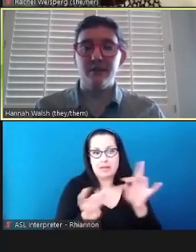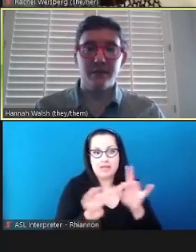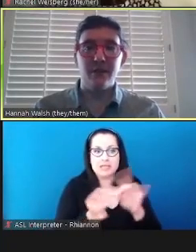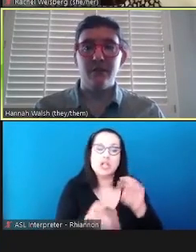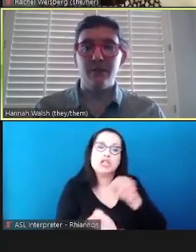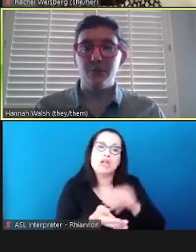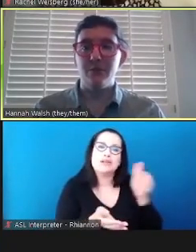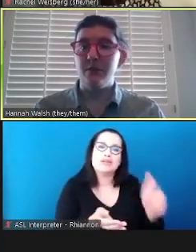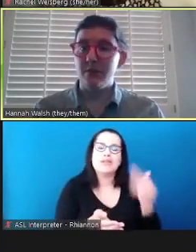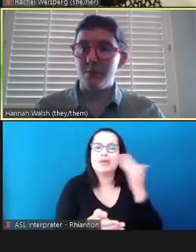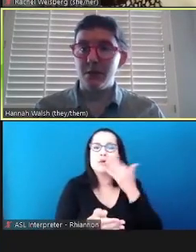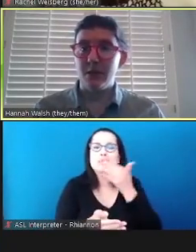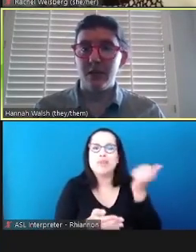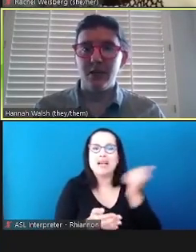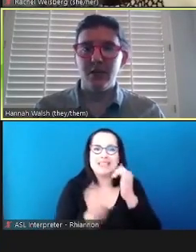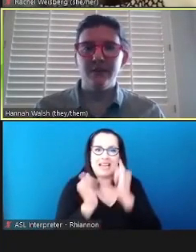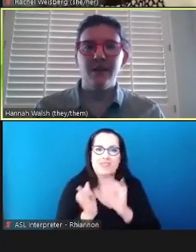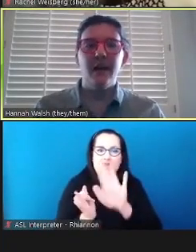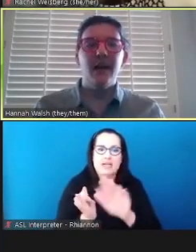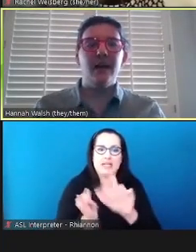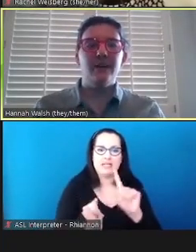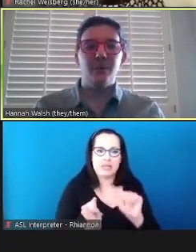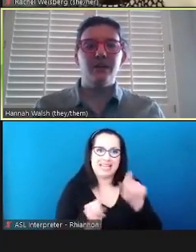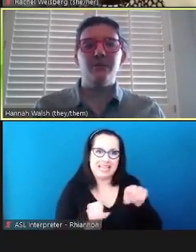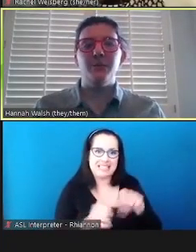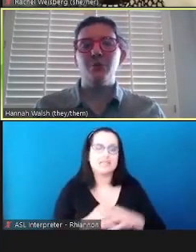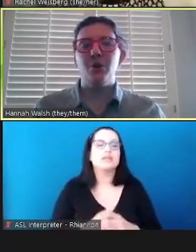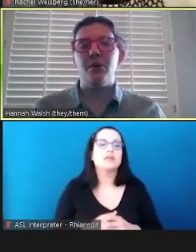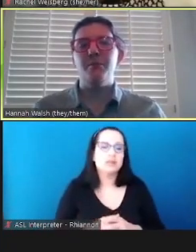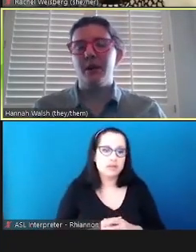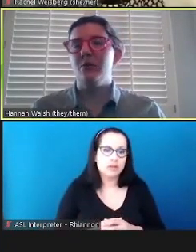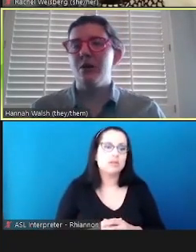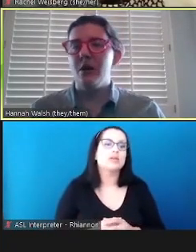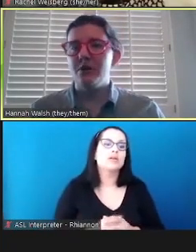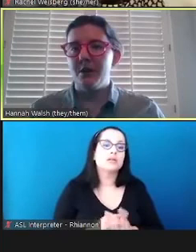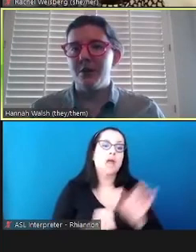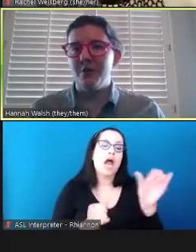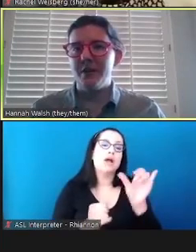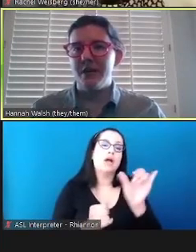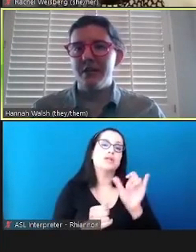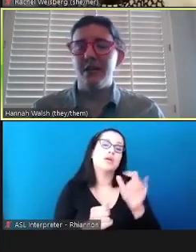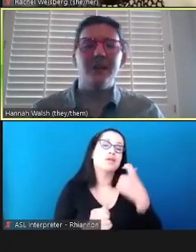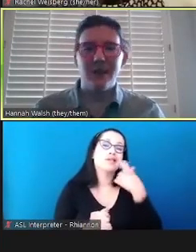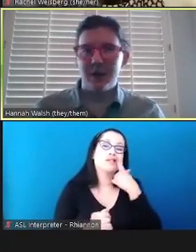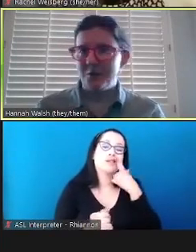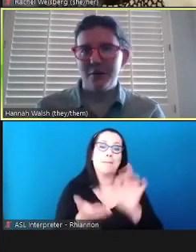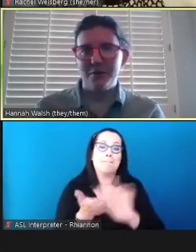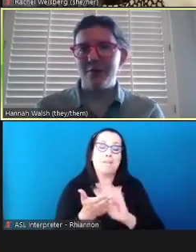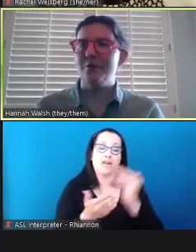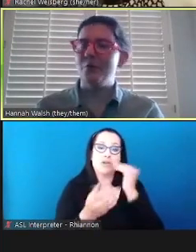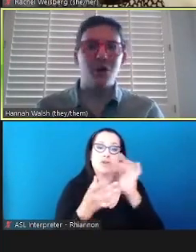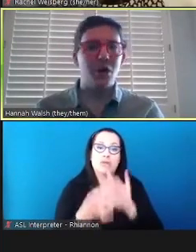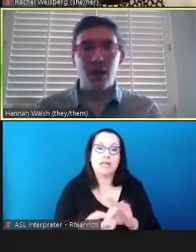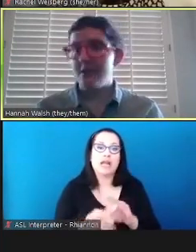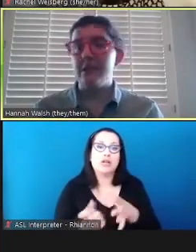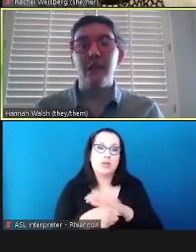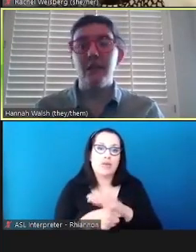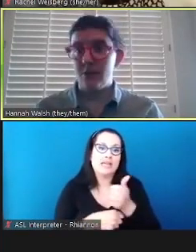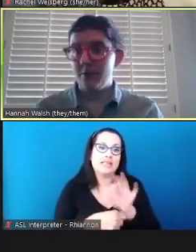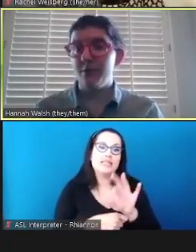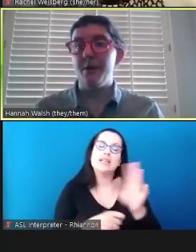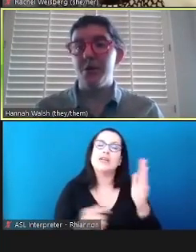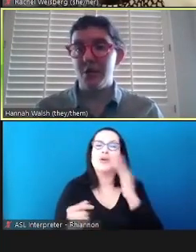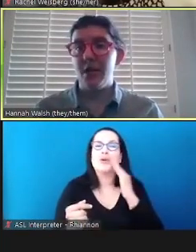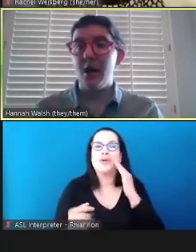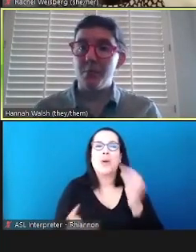sense of this individual's disability and needs, as well as the most current medical knowledge about COVID-19. And as we all know, we're constantly getting